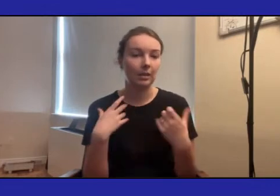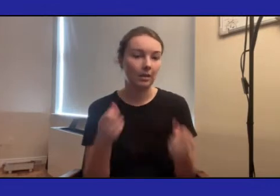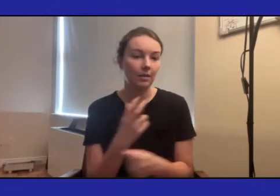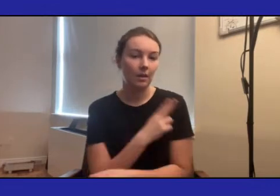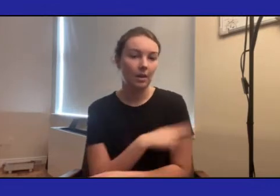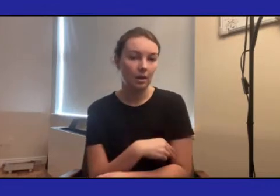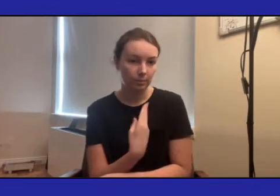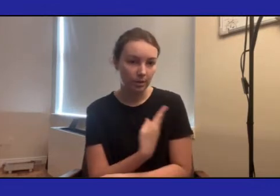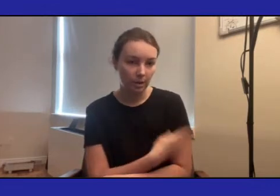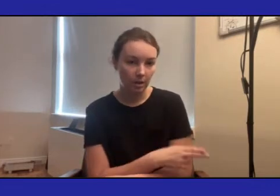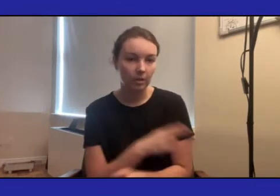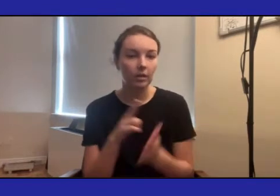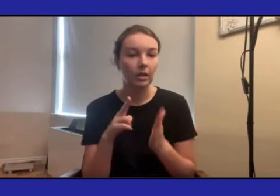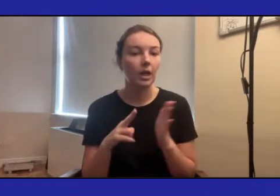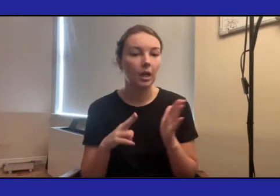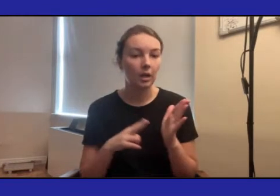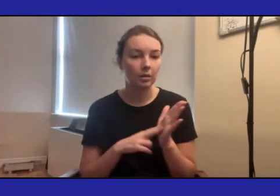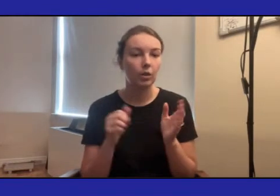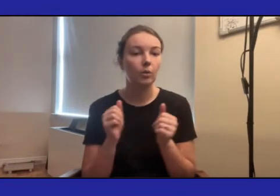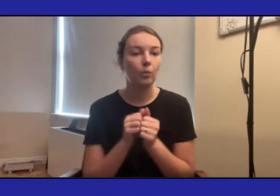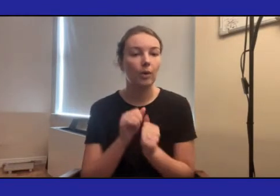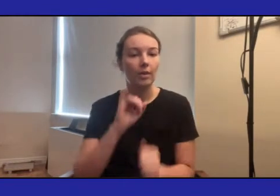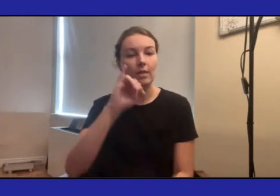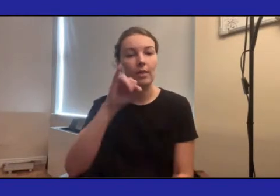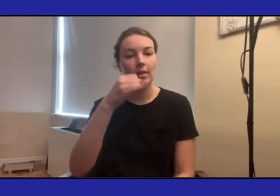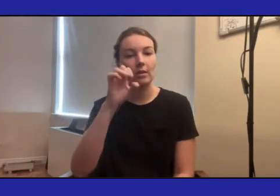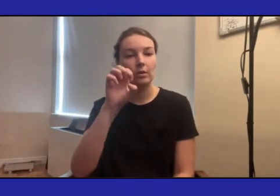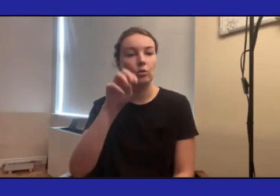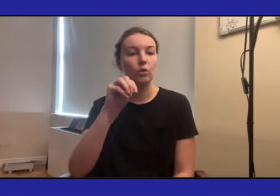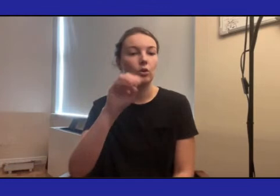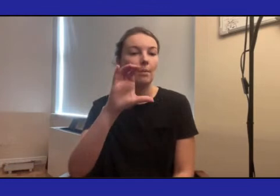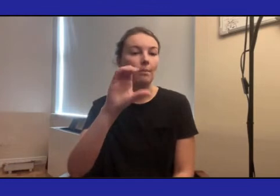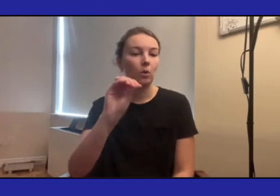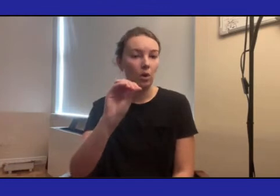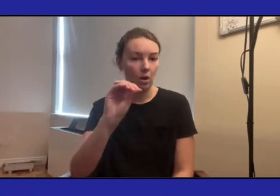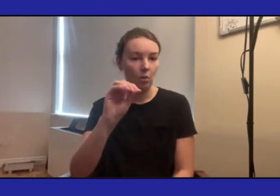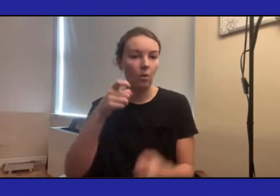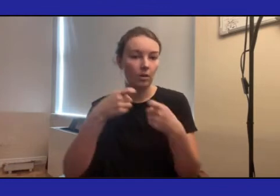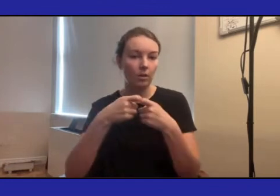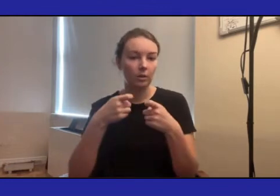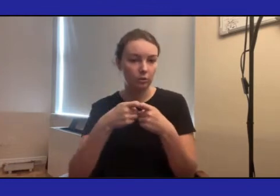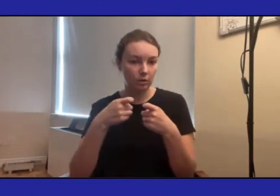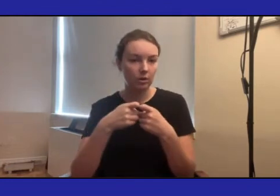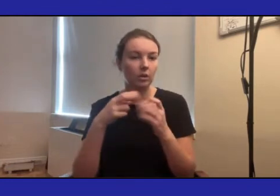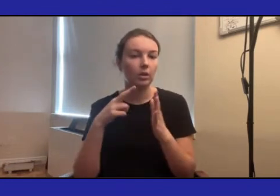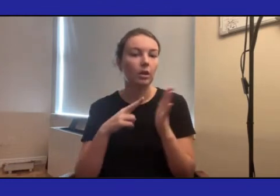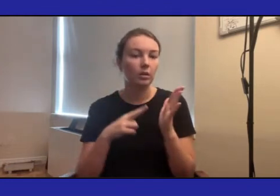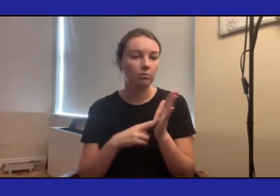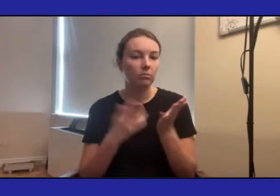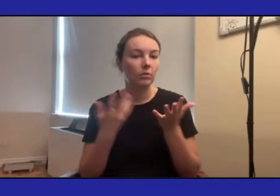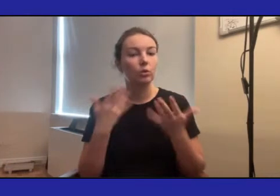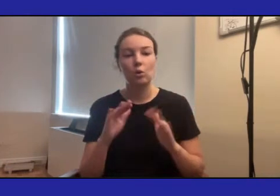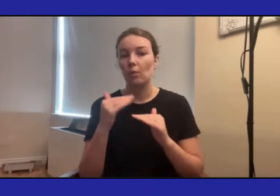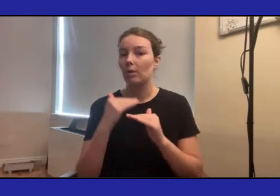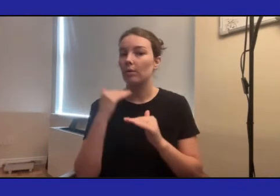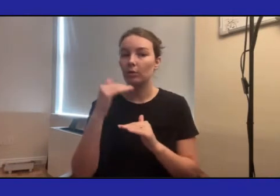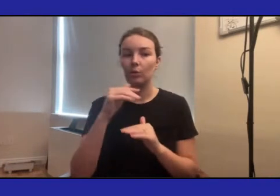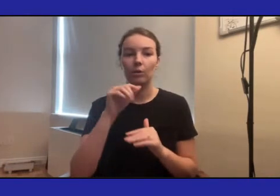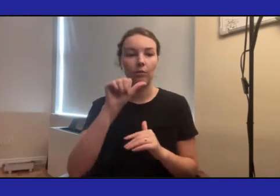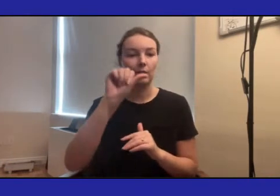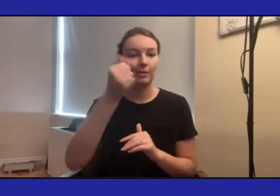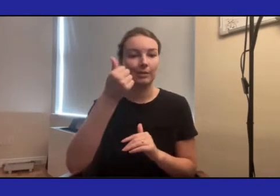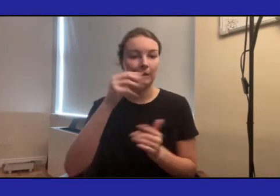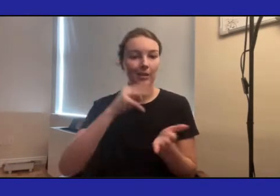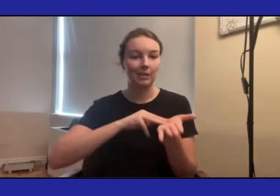Electrical Contractors for a not-to-exceed amount of $10 million to provide general construction services on an